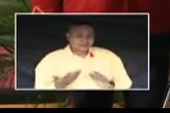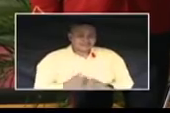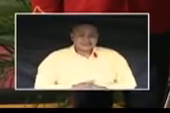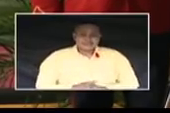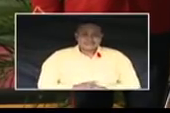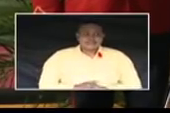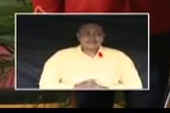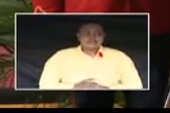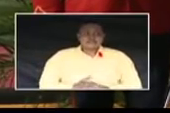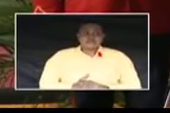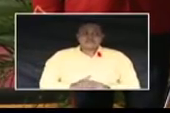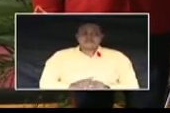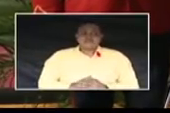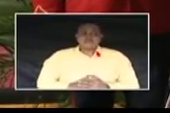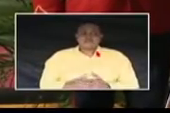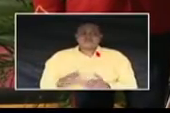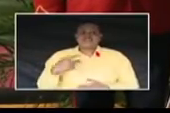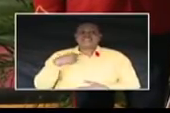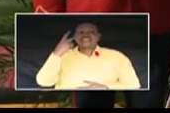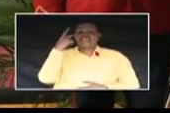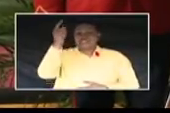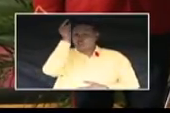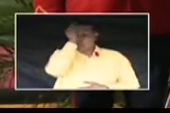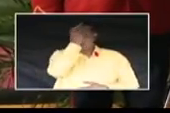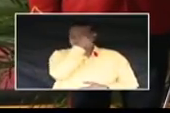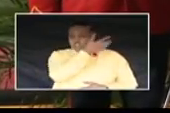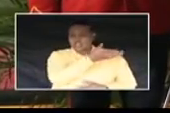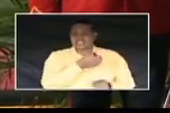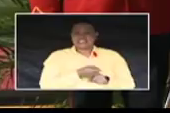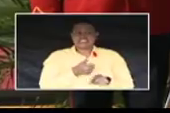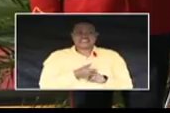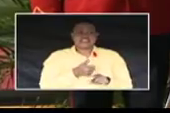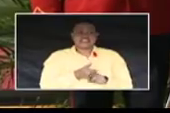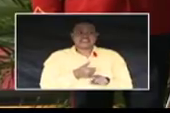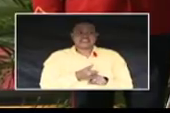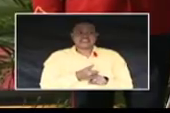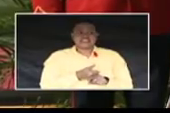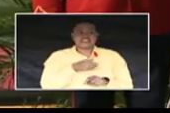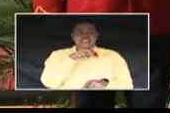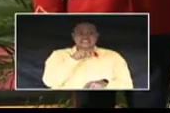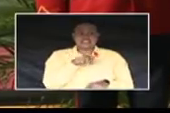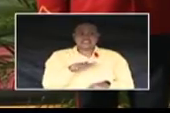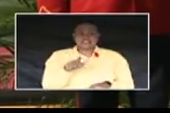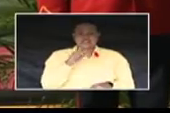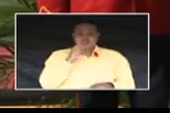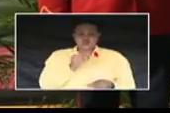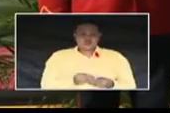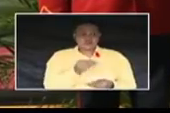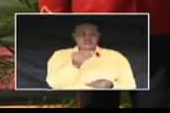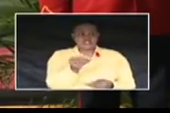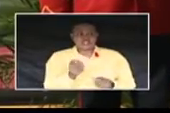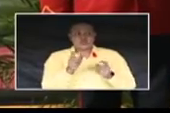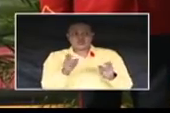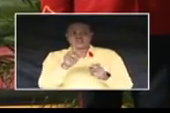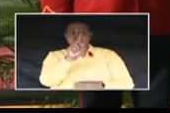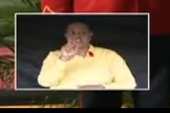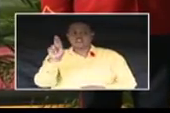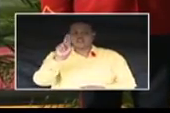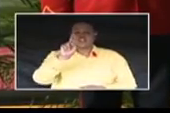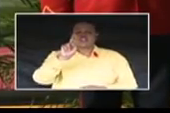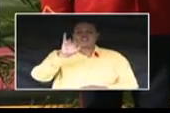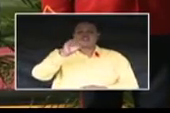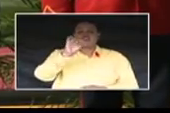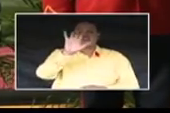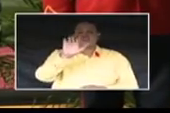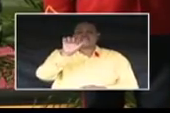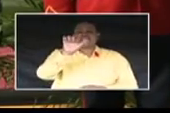We see the Governor General stepping down off the dais to present the award to Dr. Joyce Louise